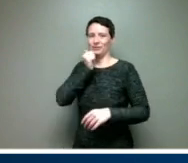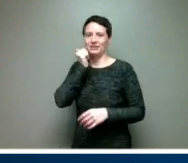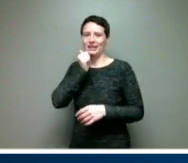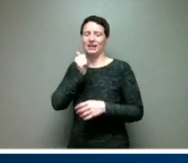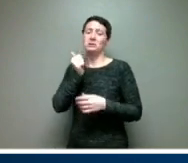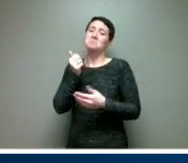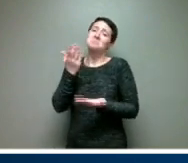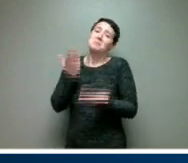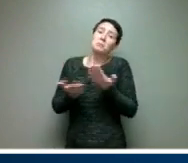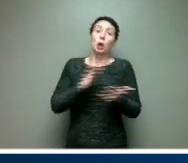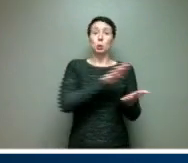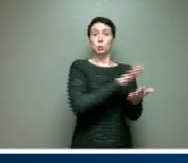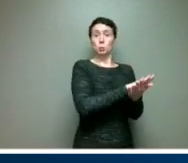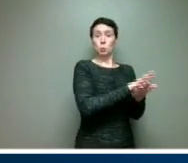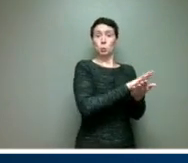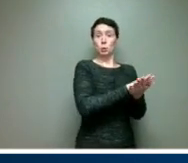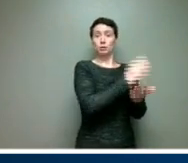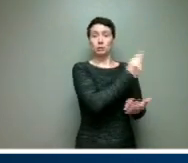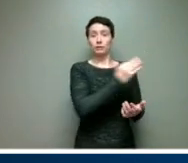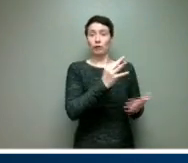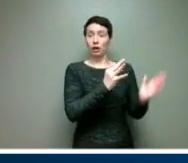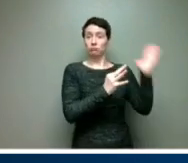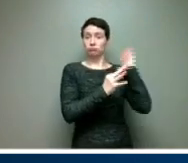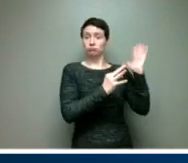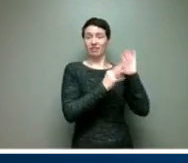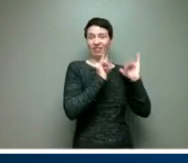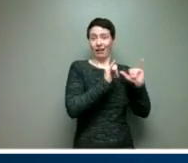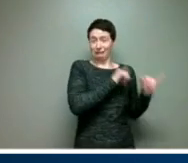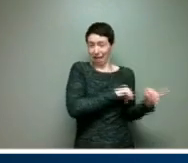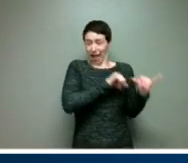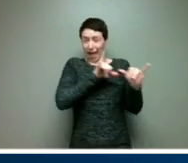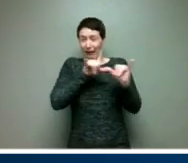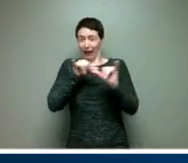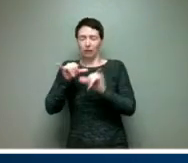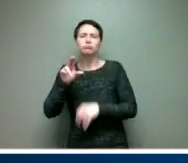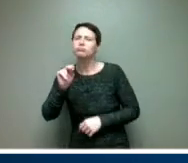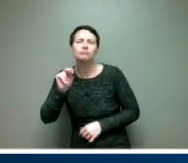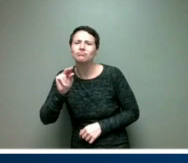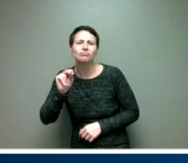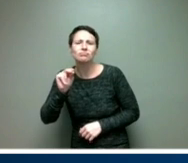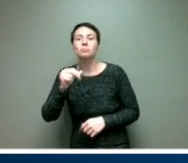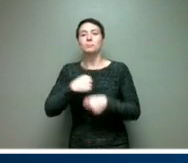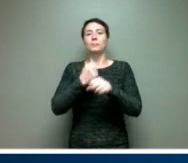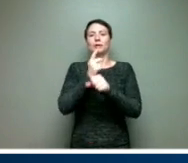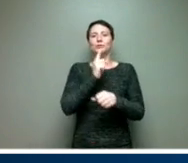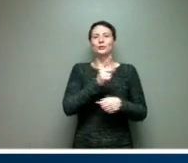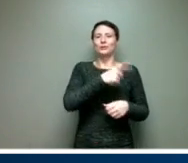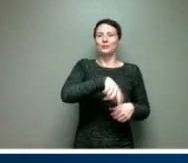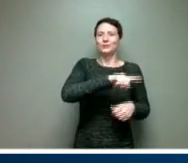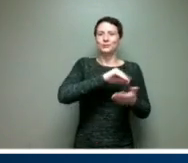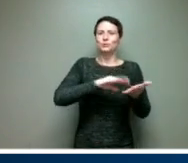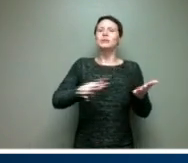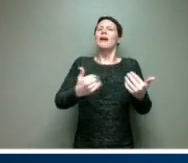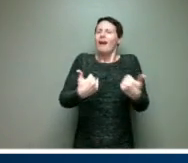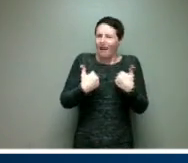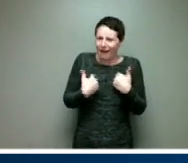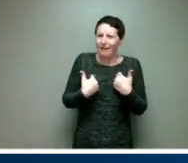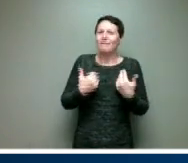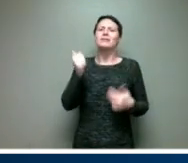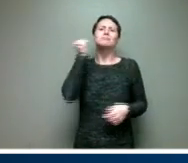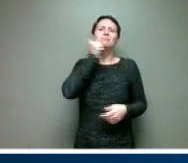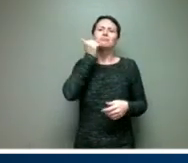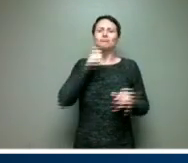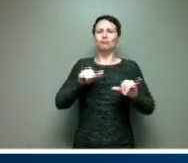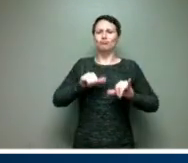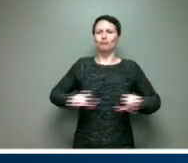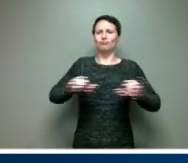doing in the school, but just ensuring that they have some of those same routines of getting up and, you know, making sure